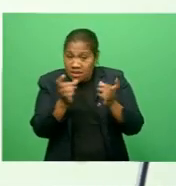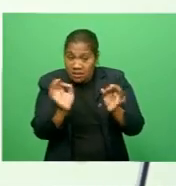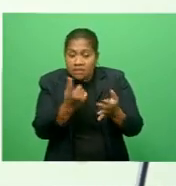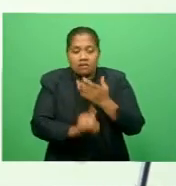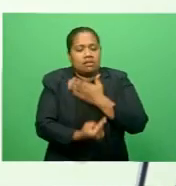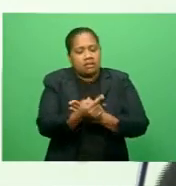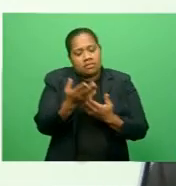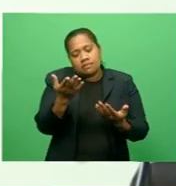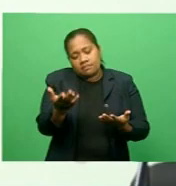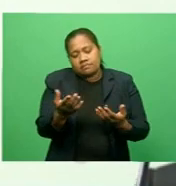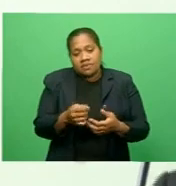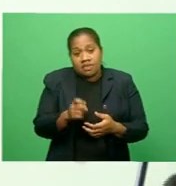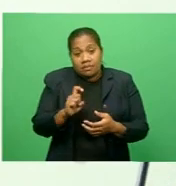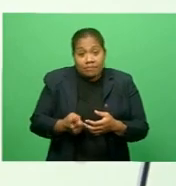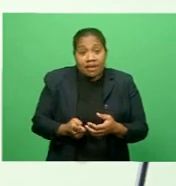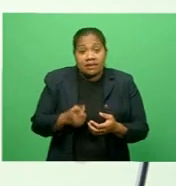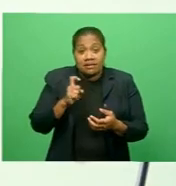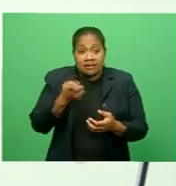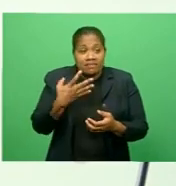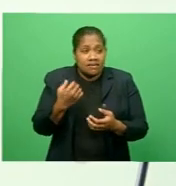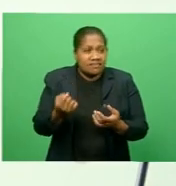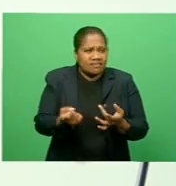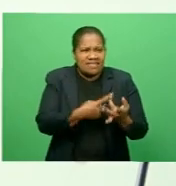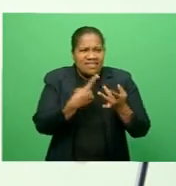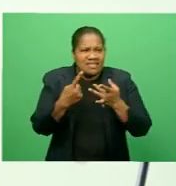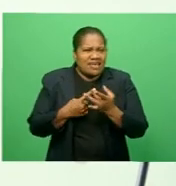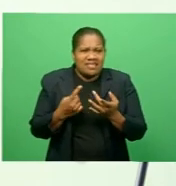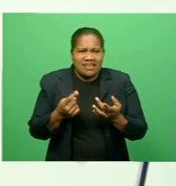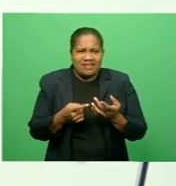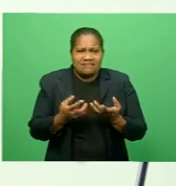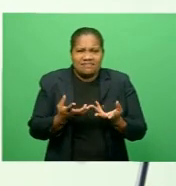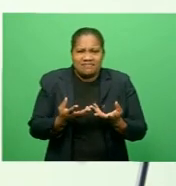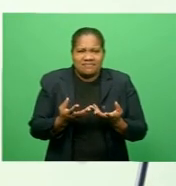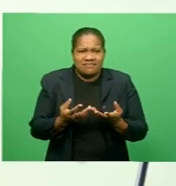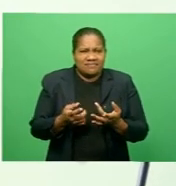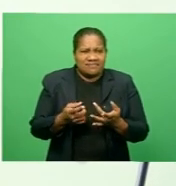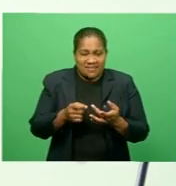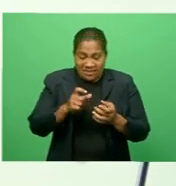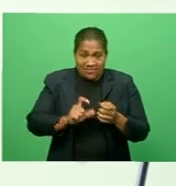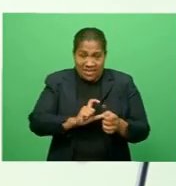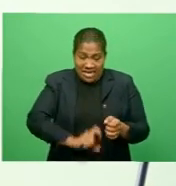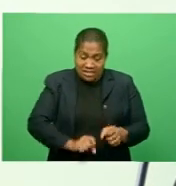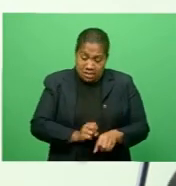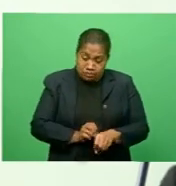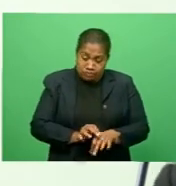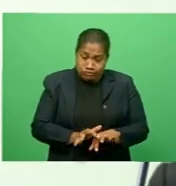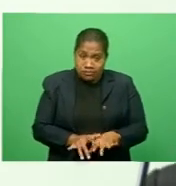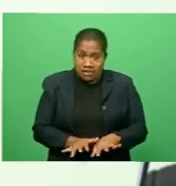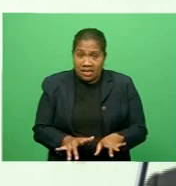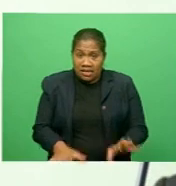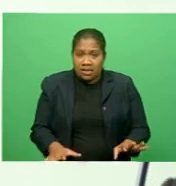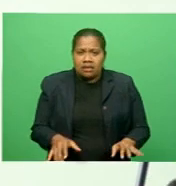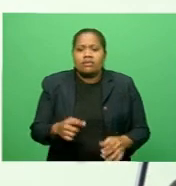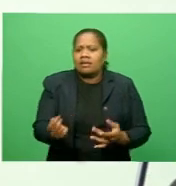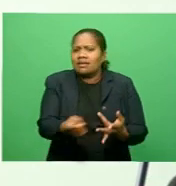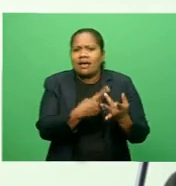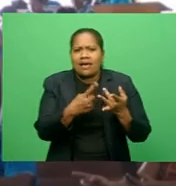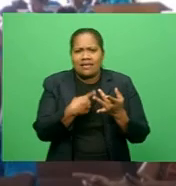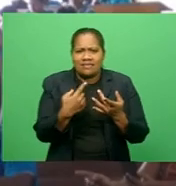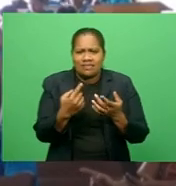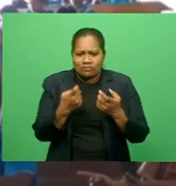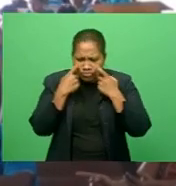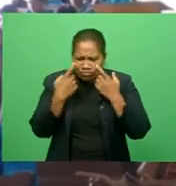other symptoms of this metastatic disease, or when the cancer spreads everywhere and they start having other symptoms, and then they